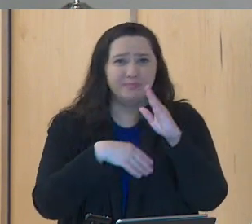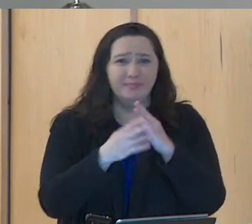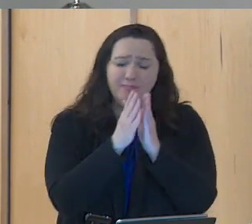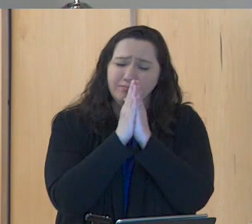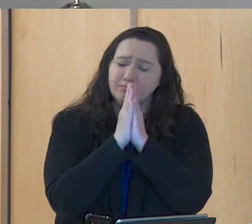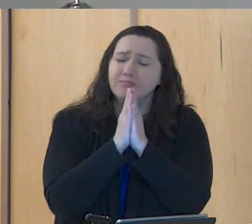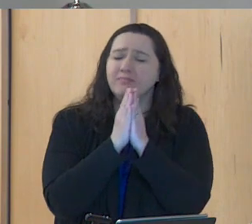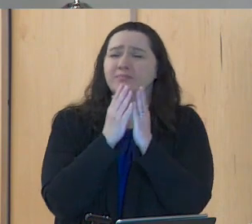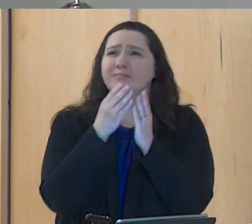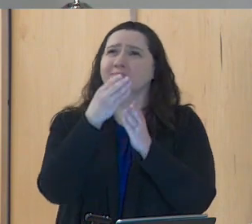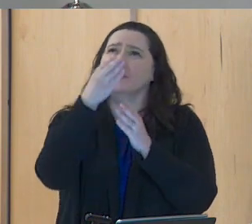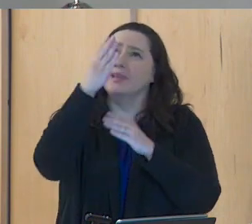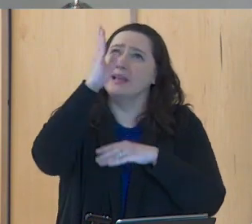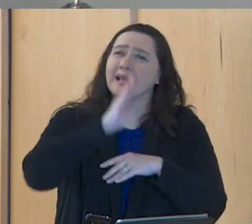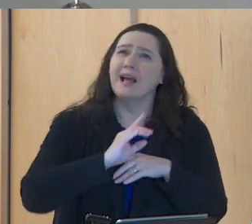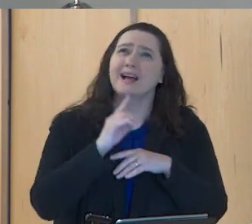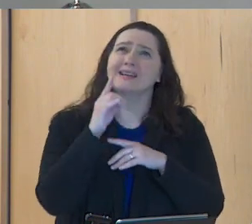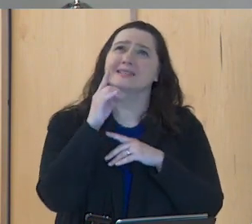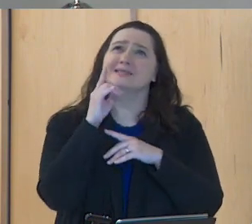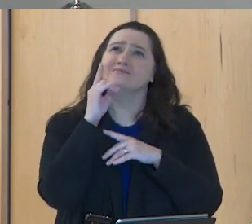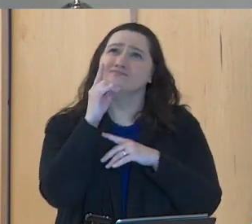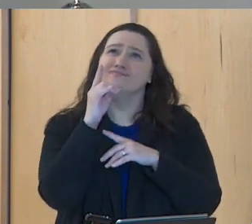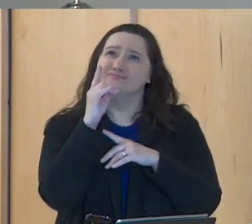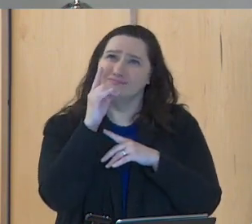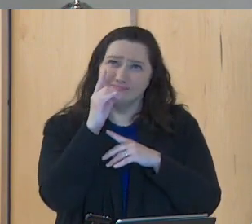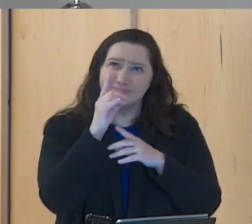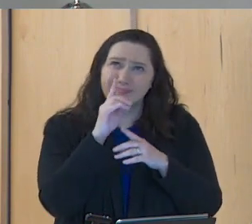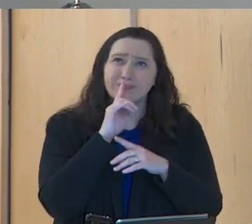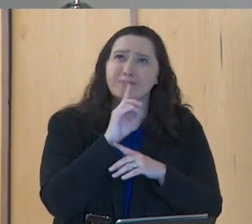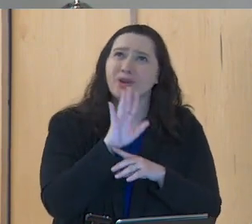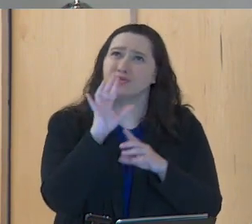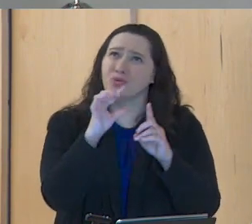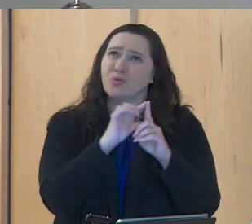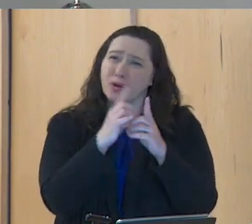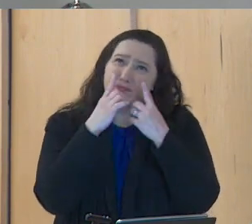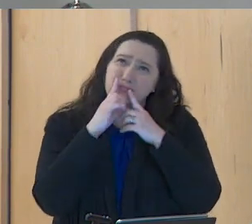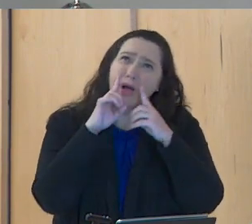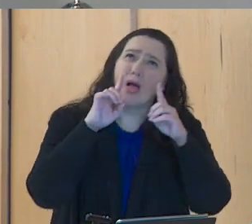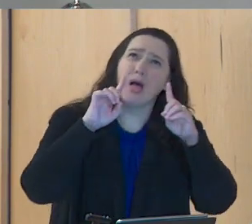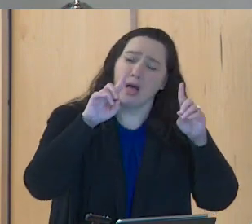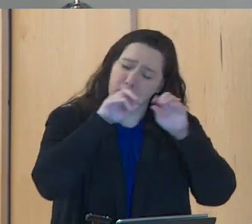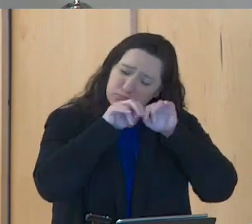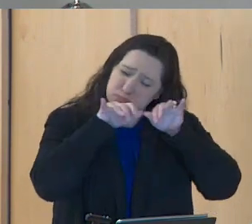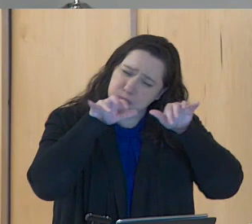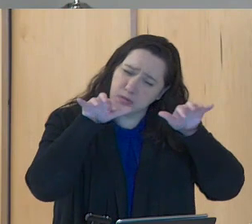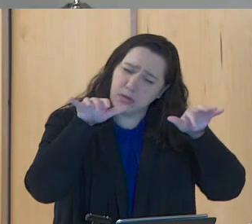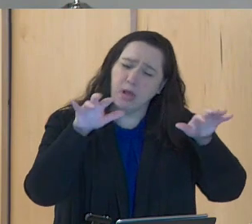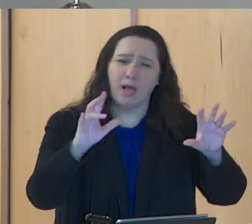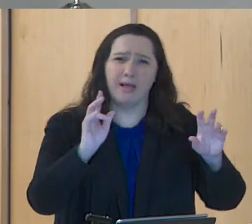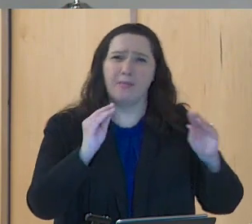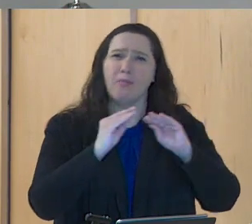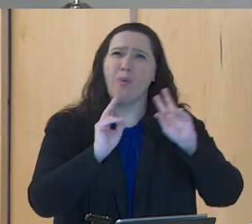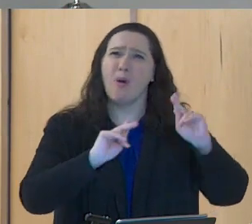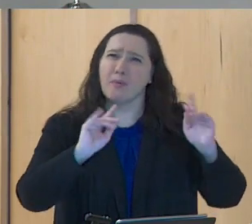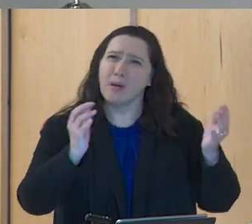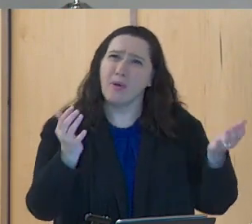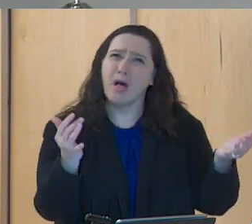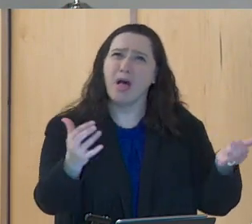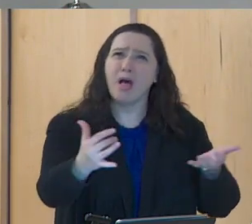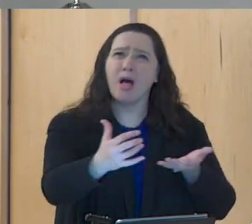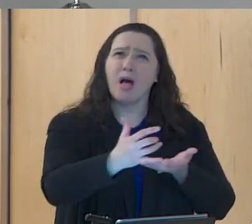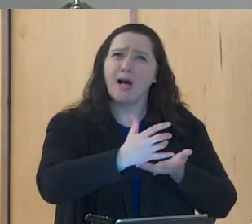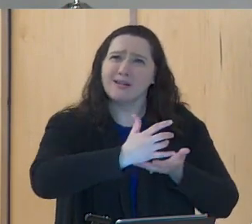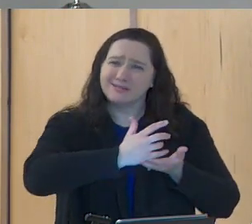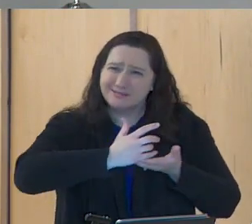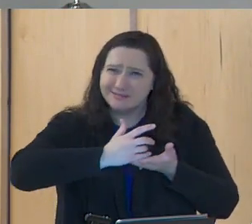that God would see to it that His Word is proclaimed in its truth and purity, and that more people are brought to faith through the